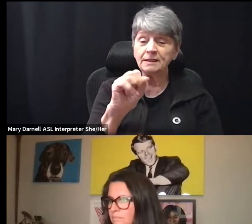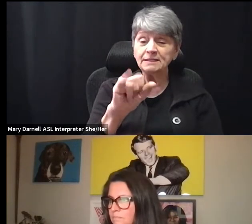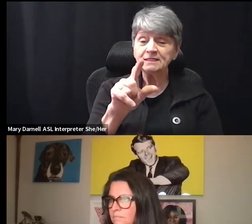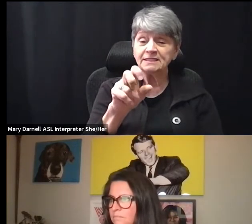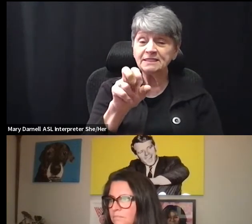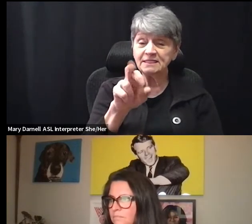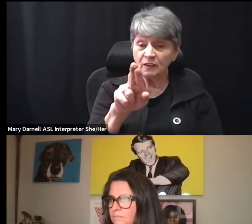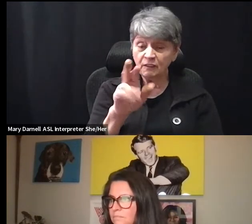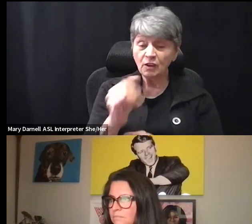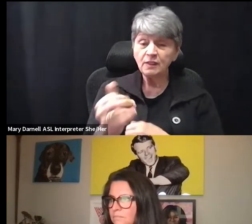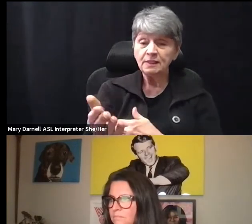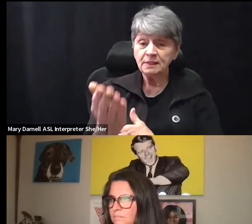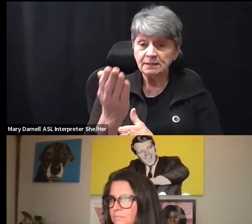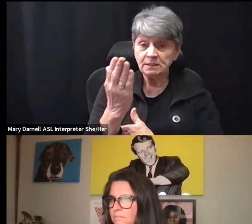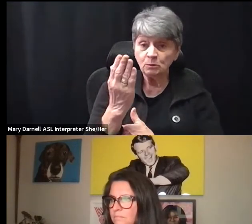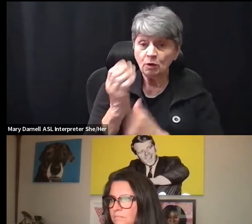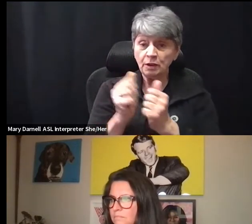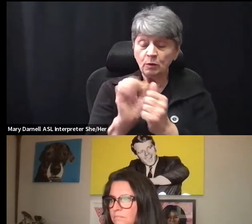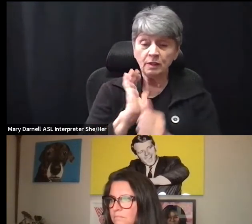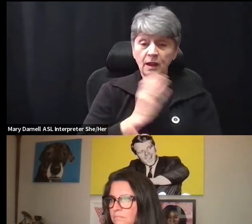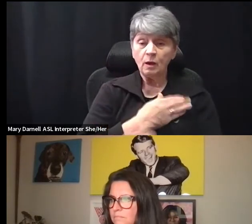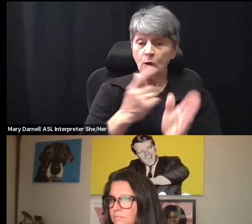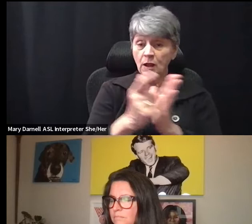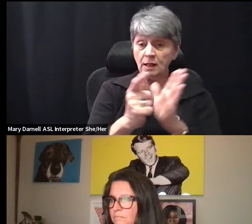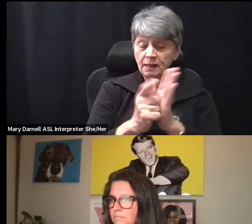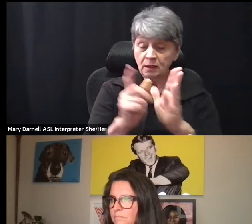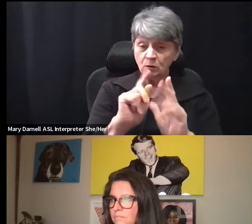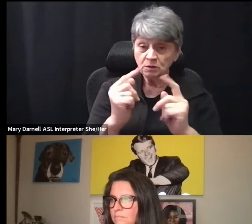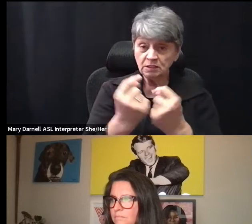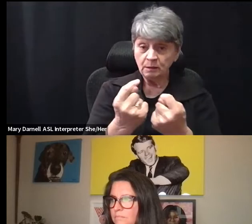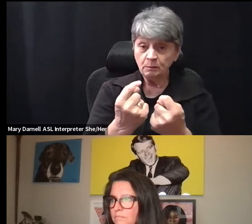litigation team, and we want to be very helpful.